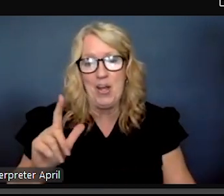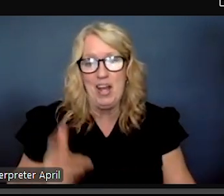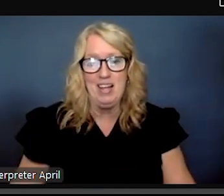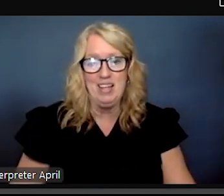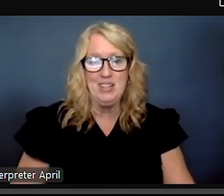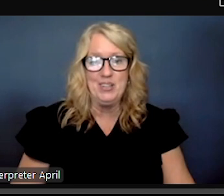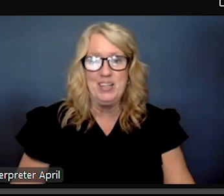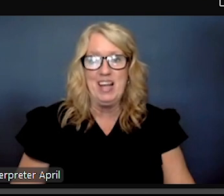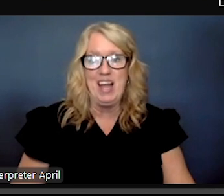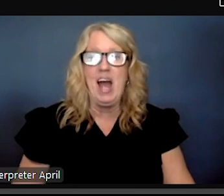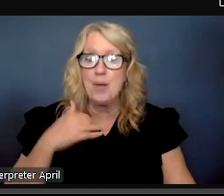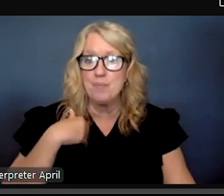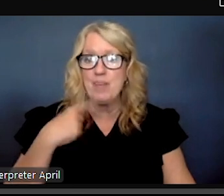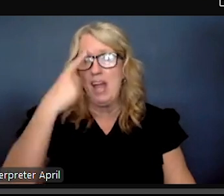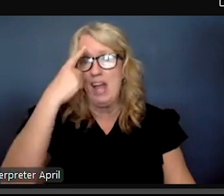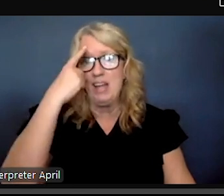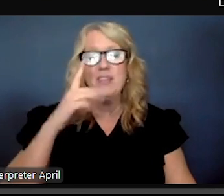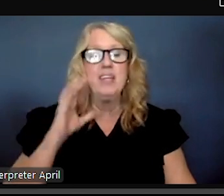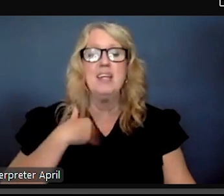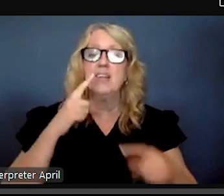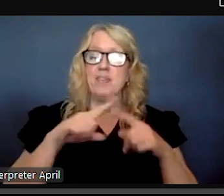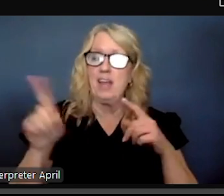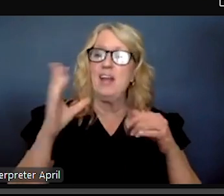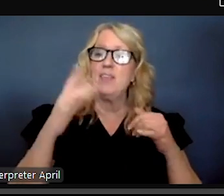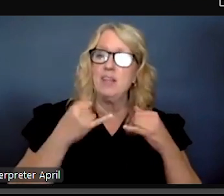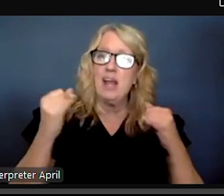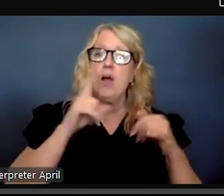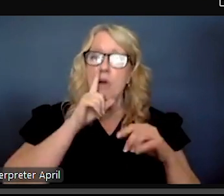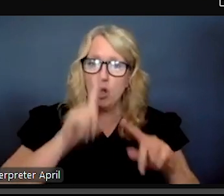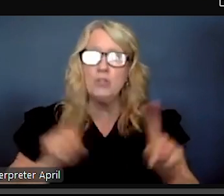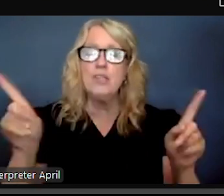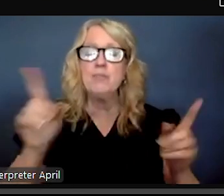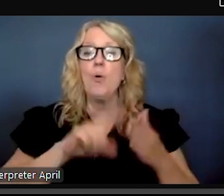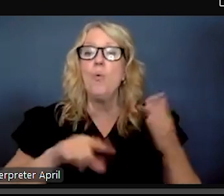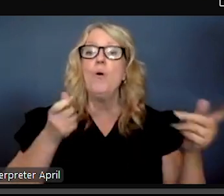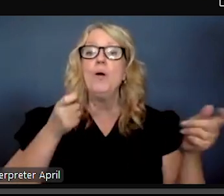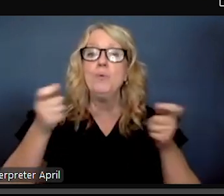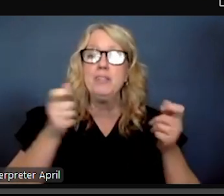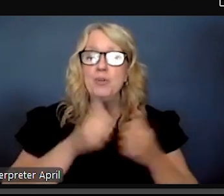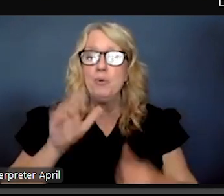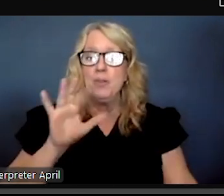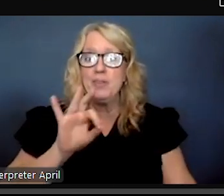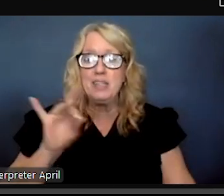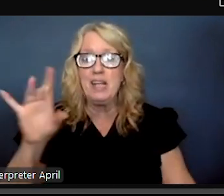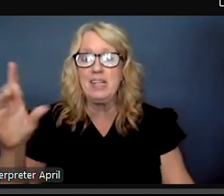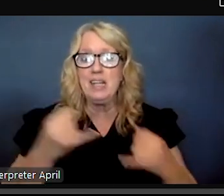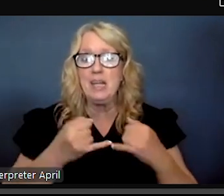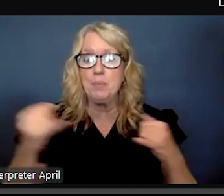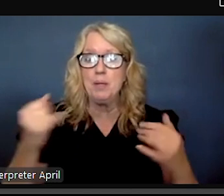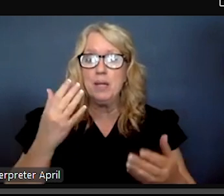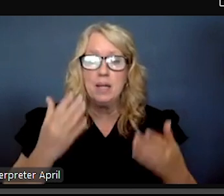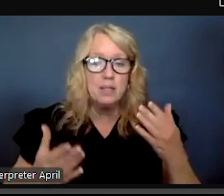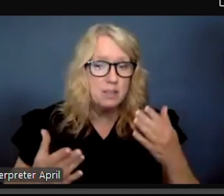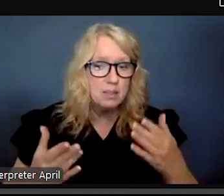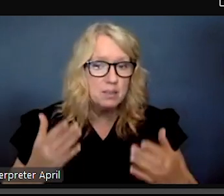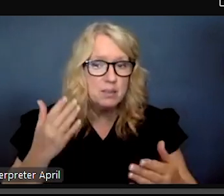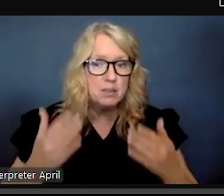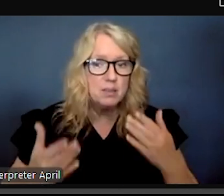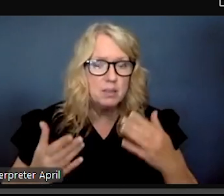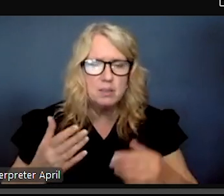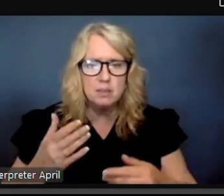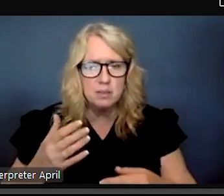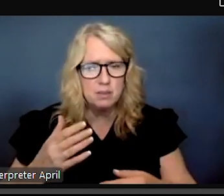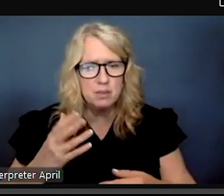I um, I think the lines are different, and I think what we deal with the 988 line is actually probably what a lot of